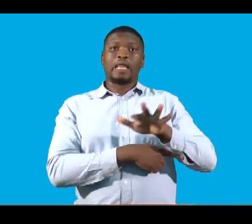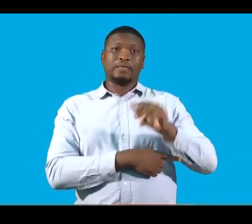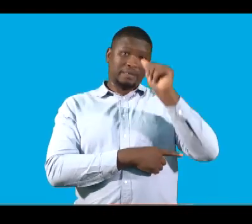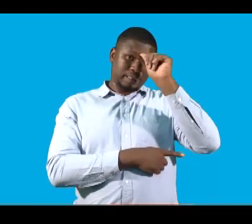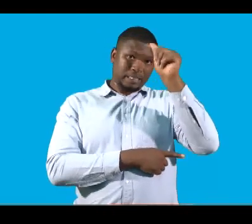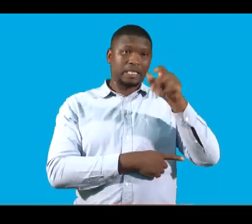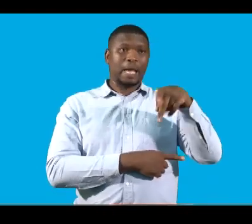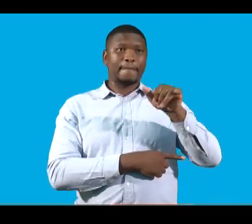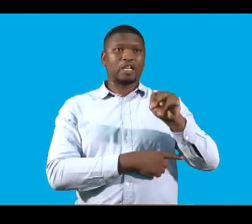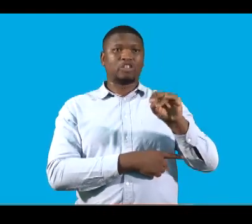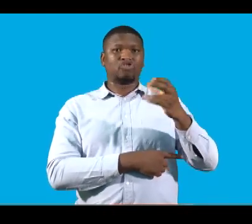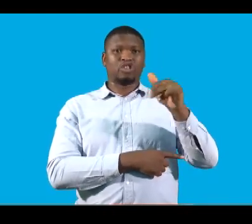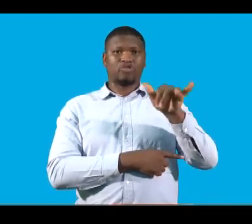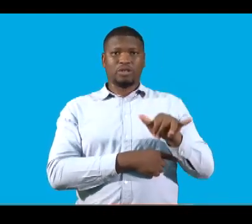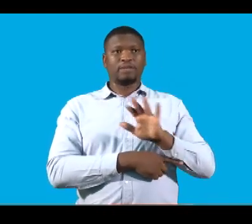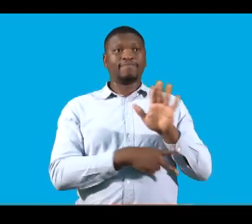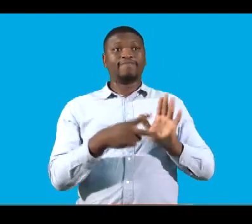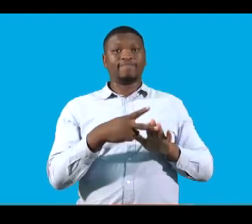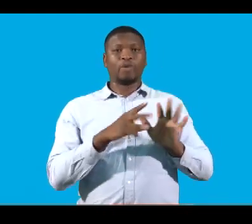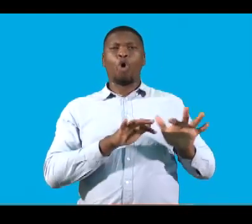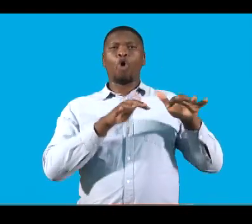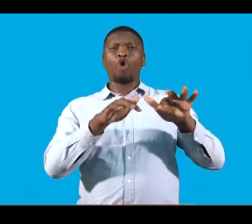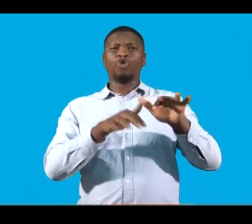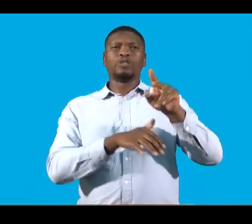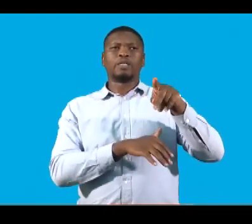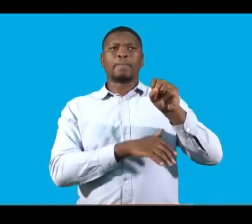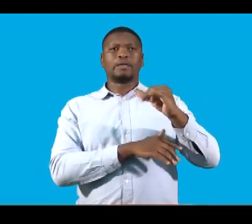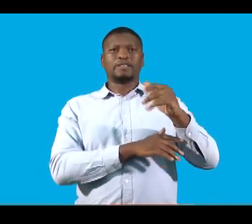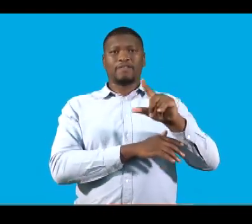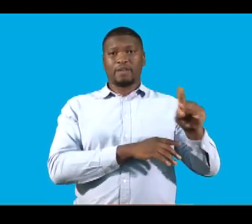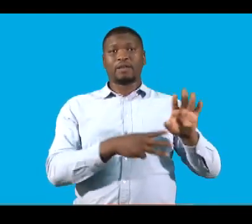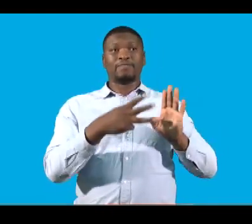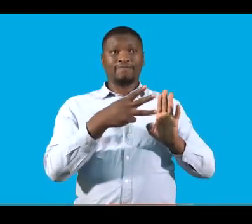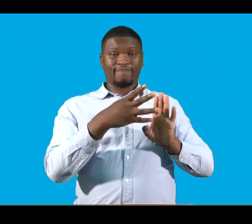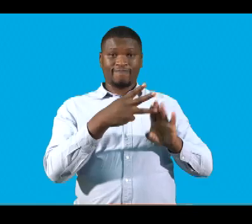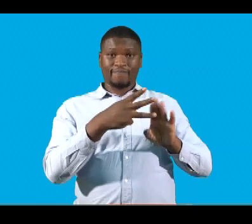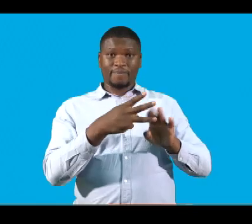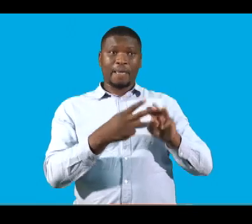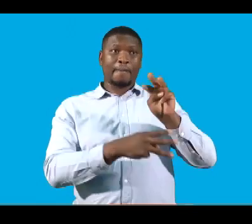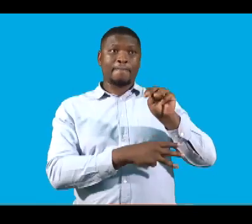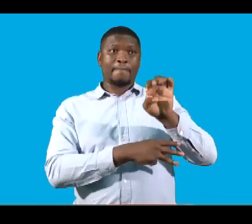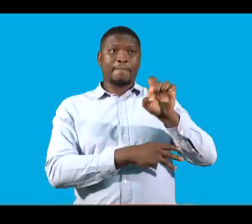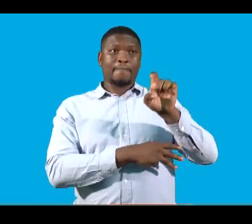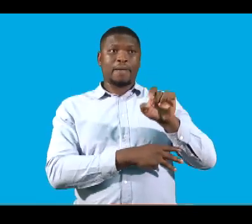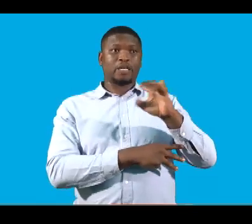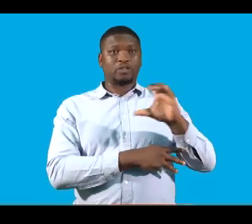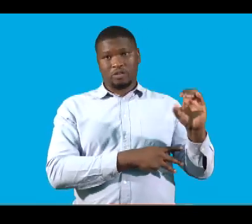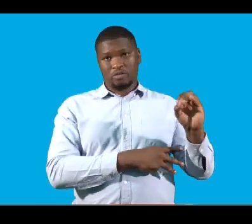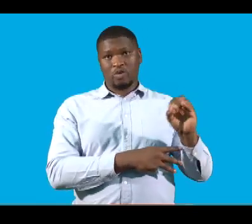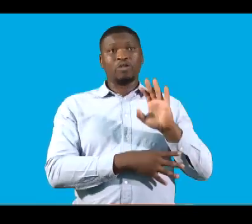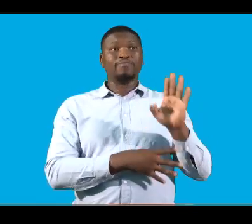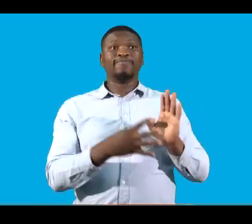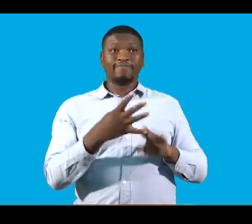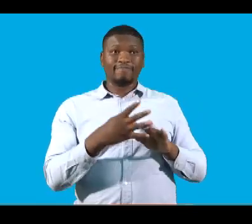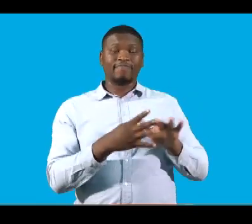is in Pondicherry, India, part 2 in the Pacific Ocean, part 3 in Mexico, and then also we've got the adult Pi